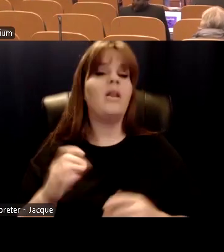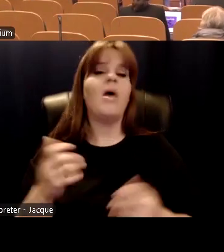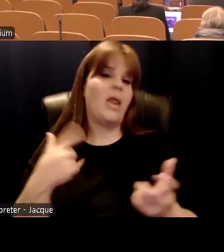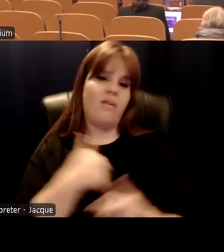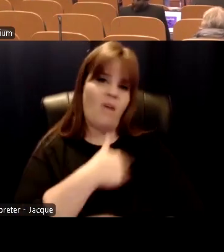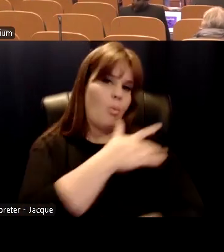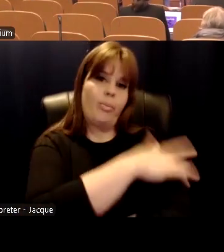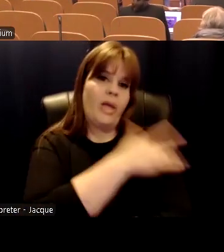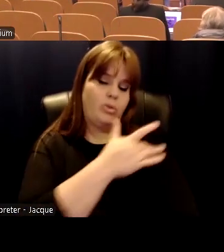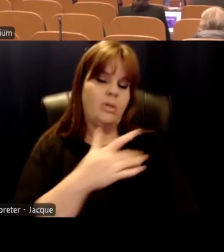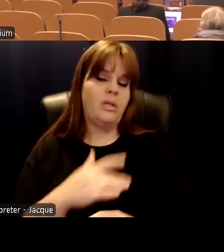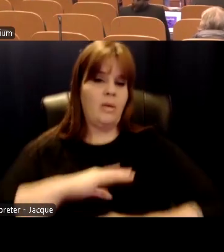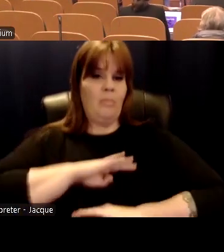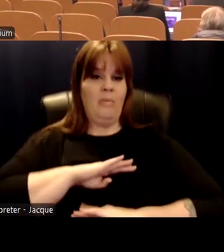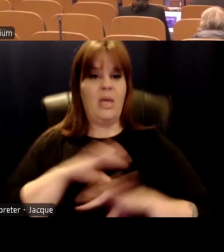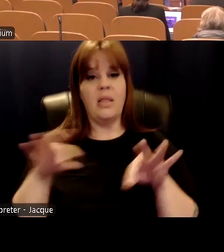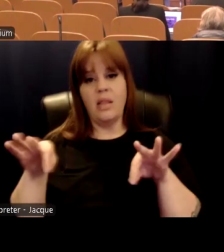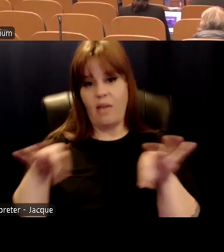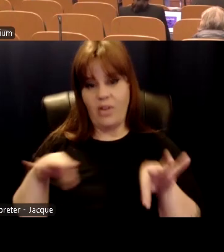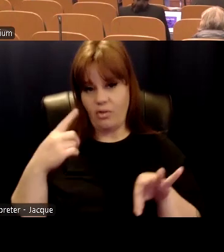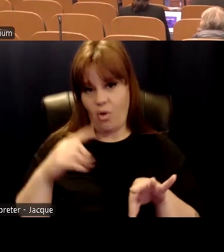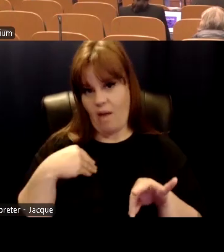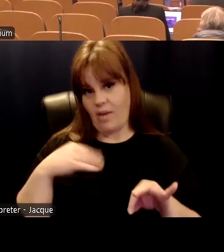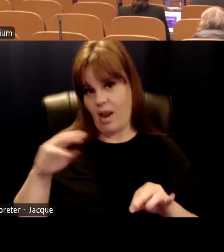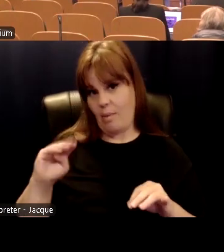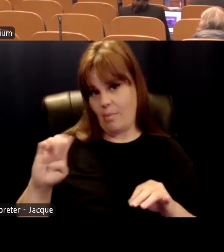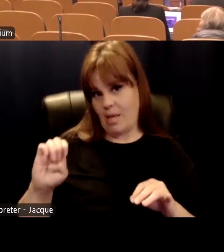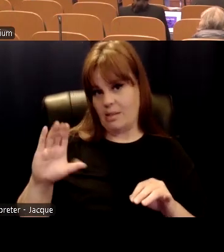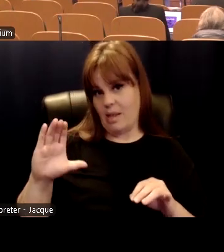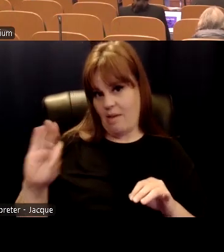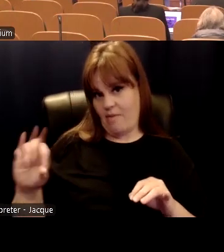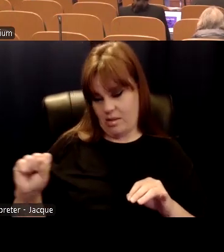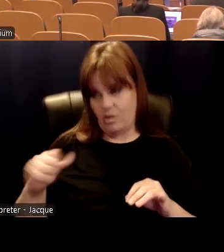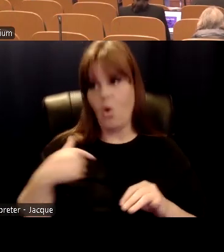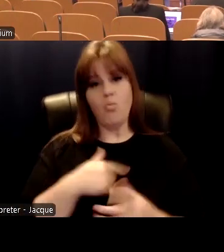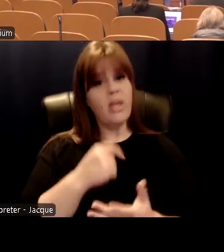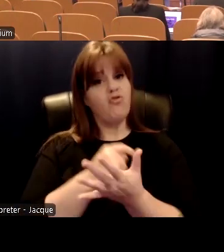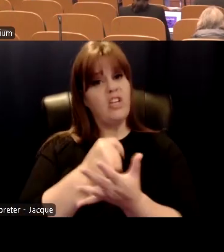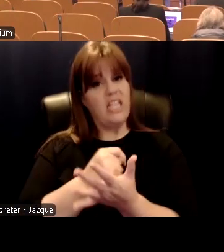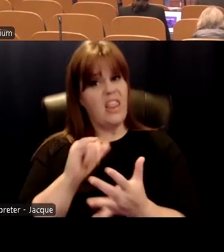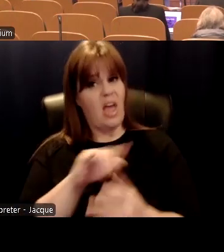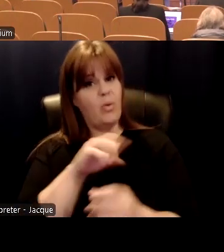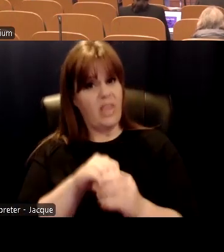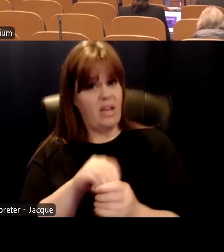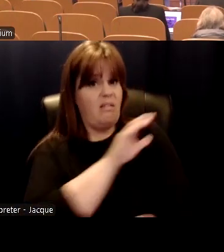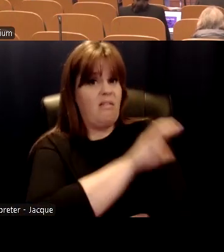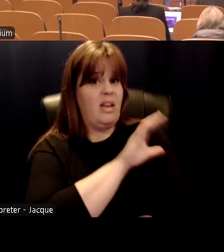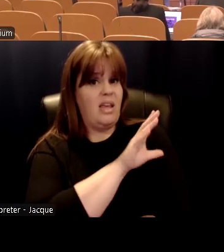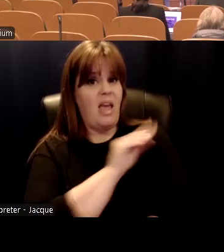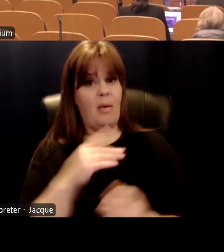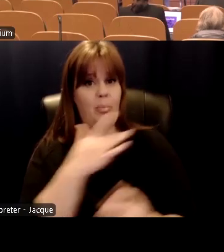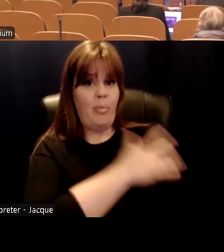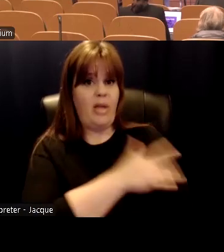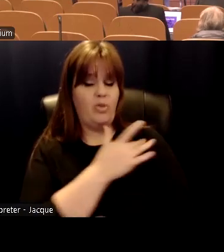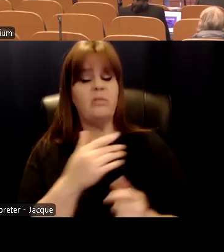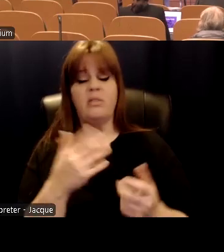patients meet the definition for having ME/CFS. So we do treat that in our clinic in patients that